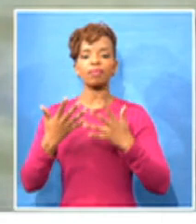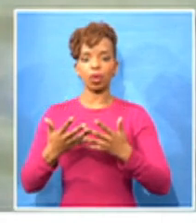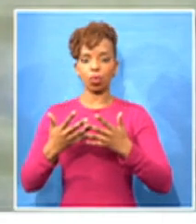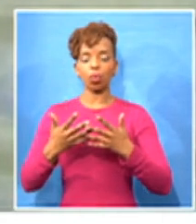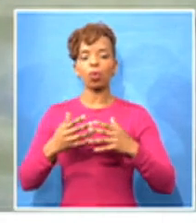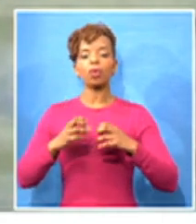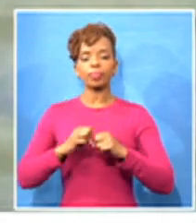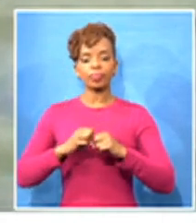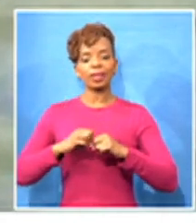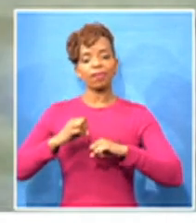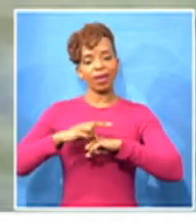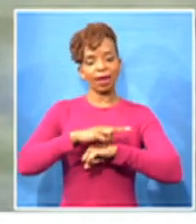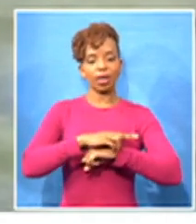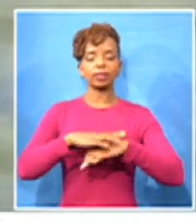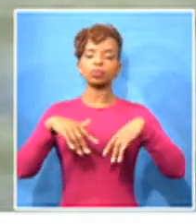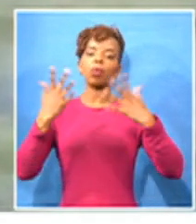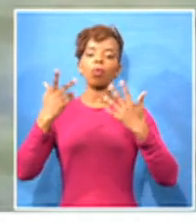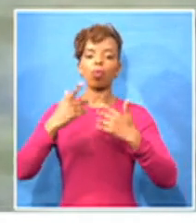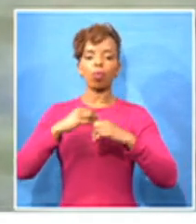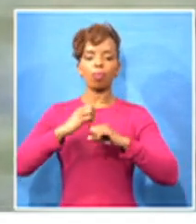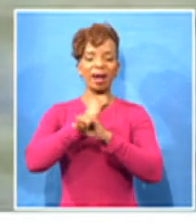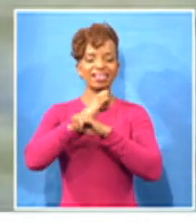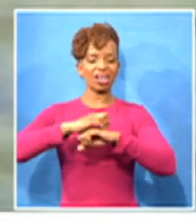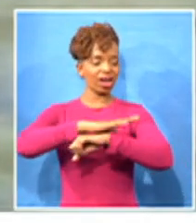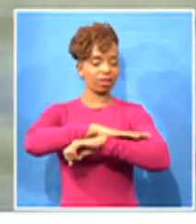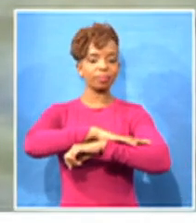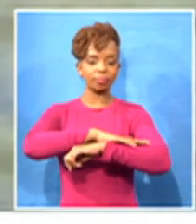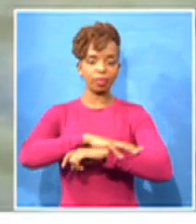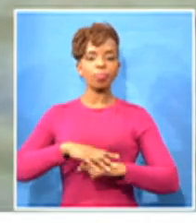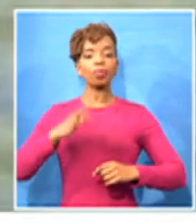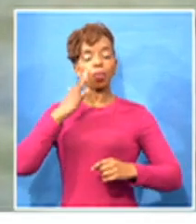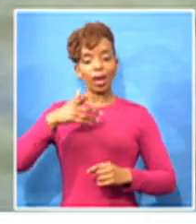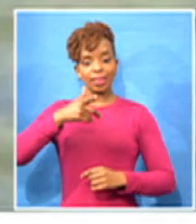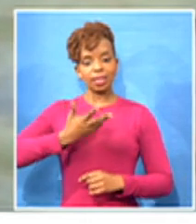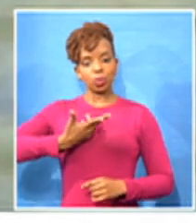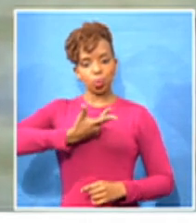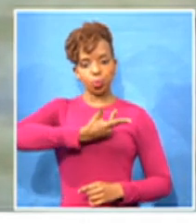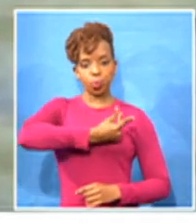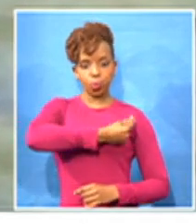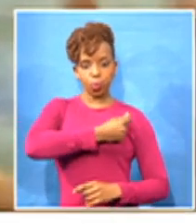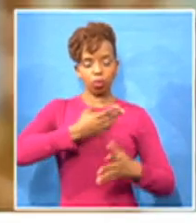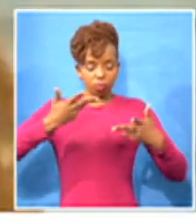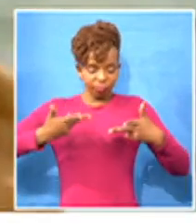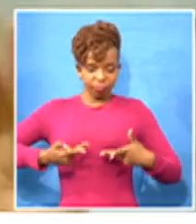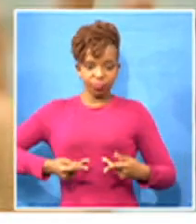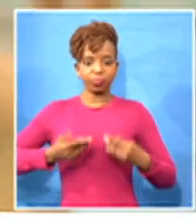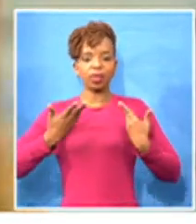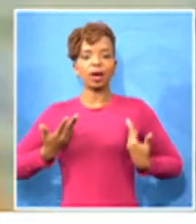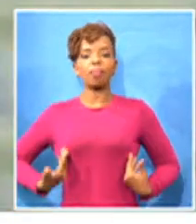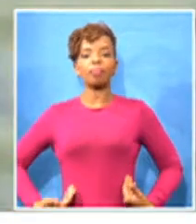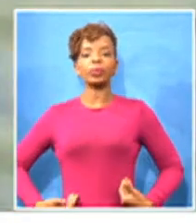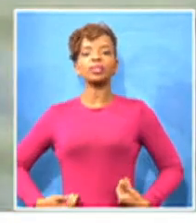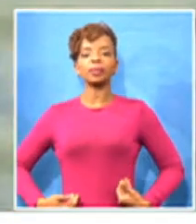bacteria. And so when this formulation is injected into the patient or into the body